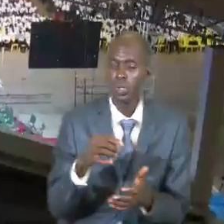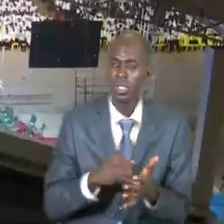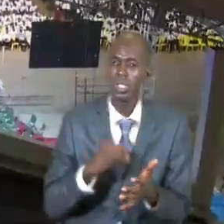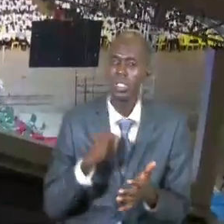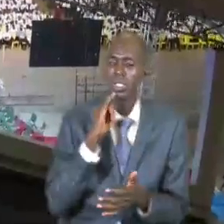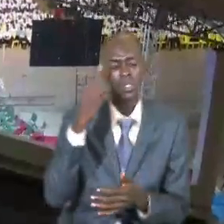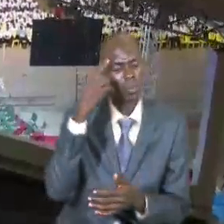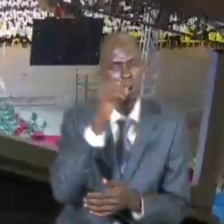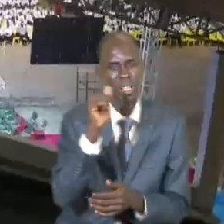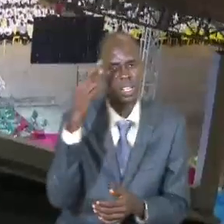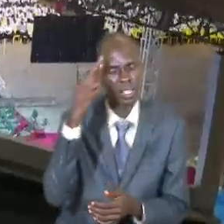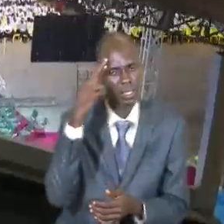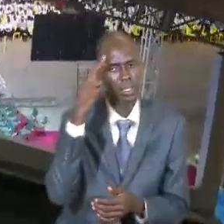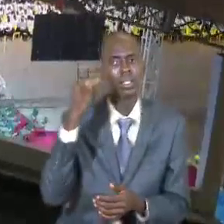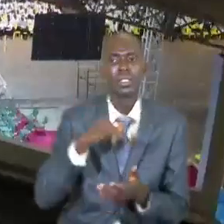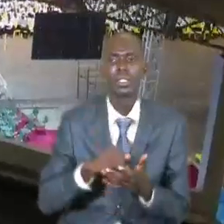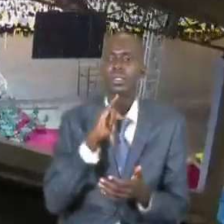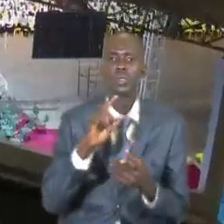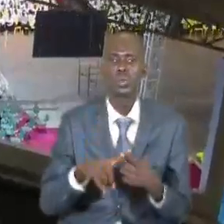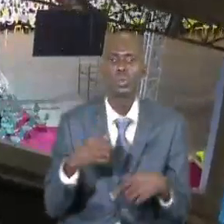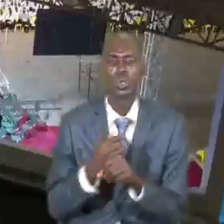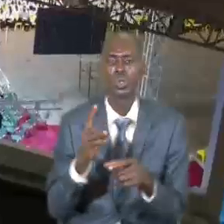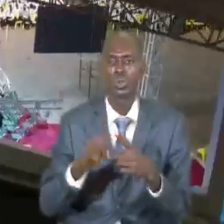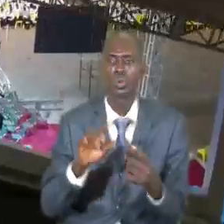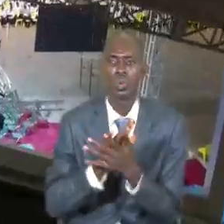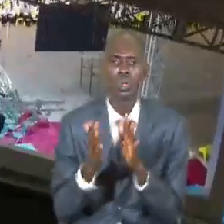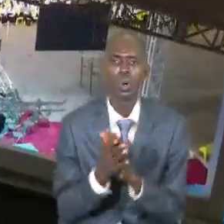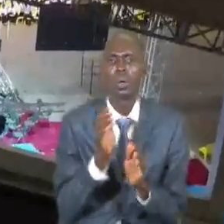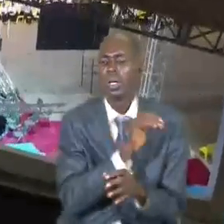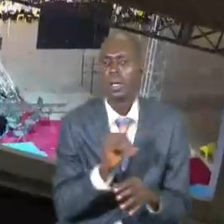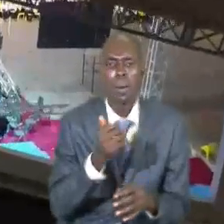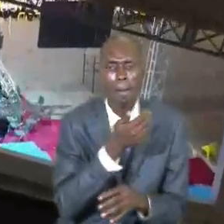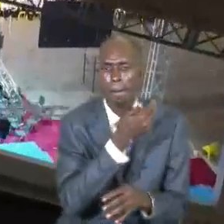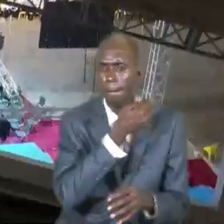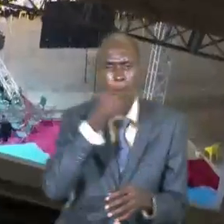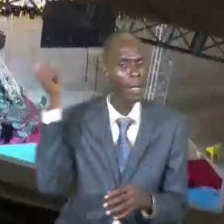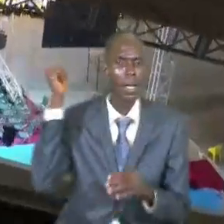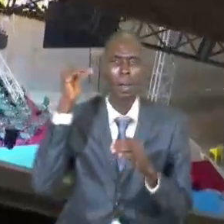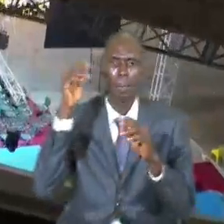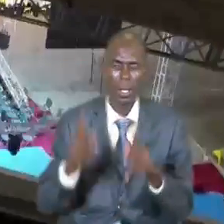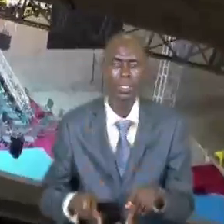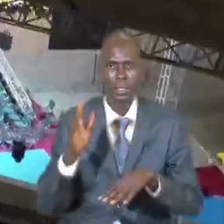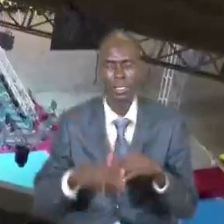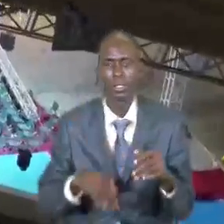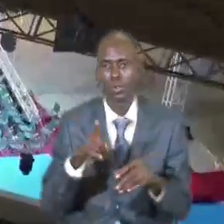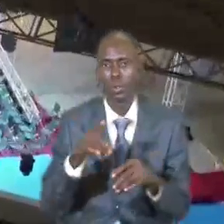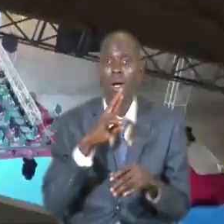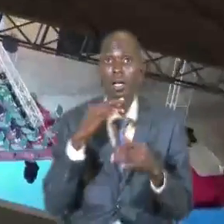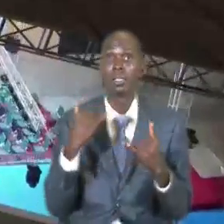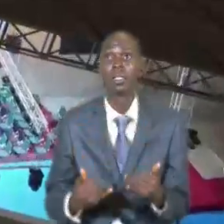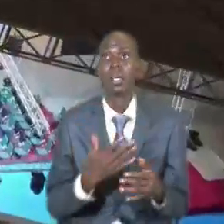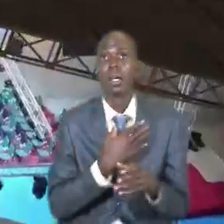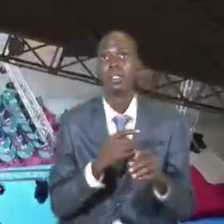can climb higher than this. You can be a better person than you have been. And the Lord will do that in your